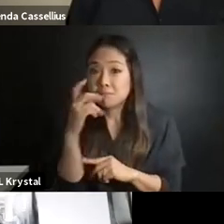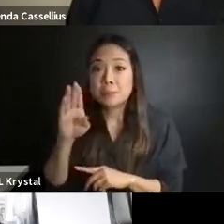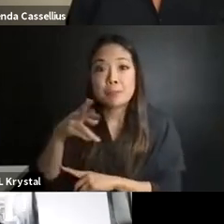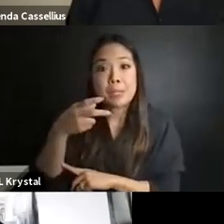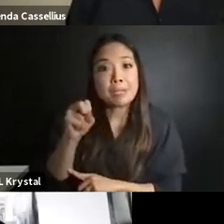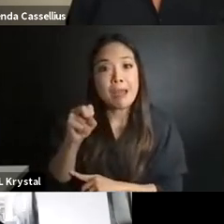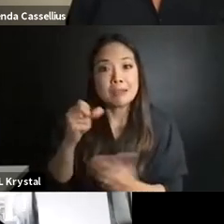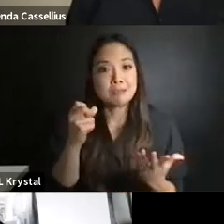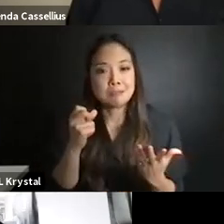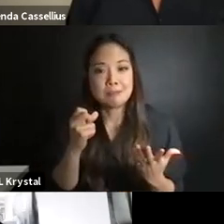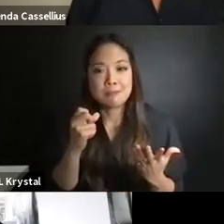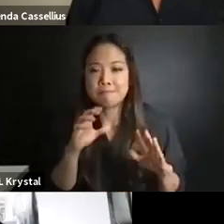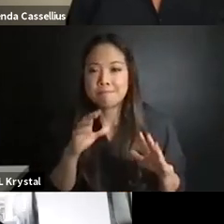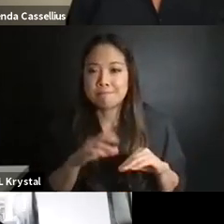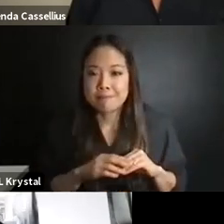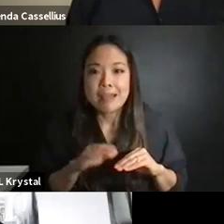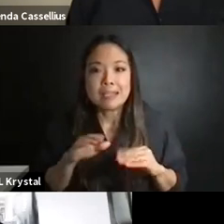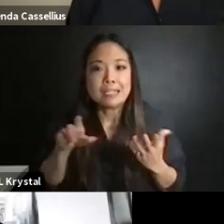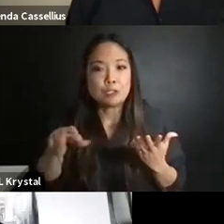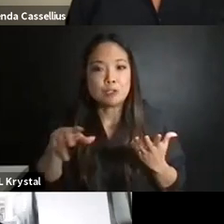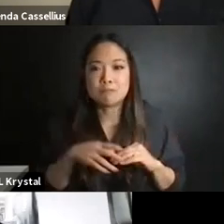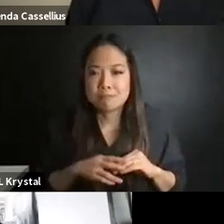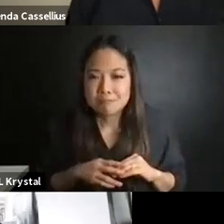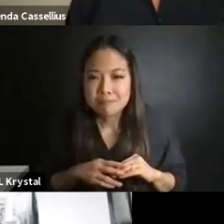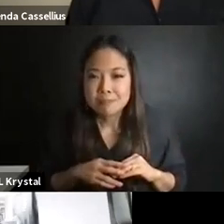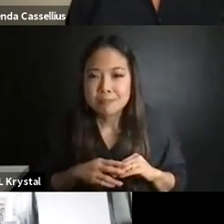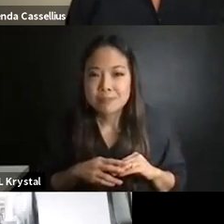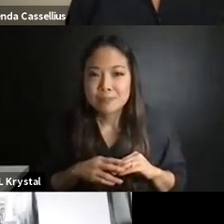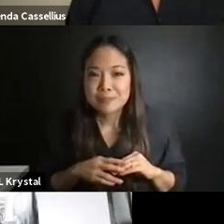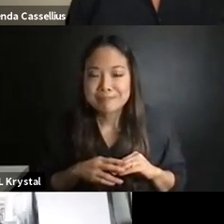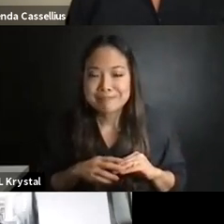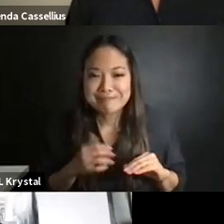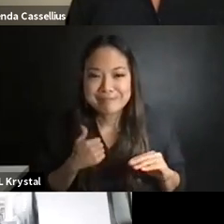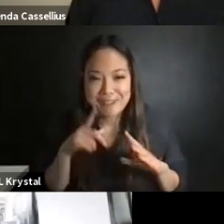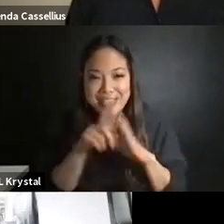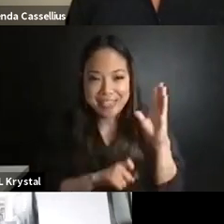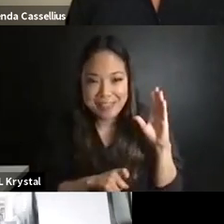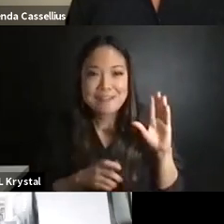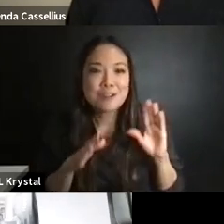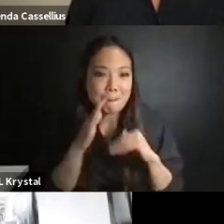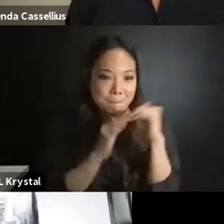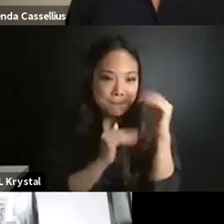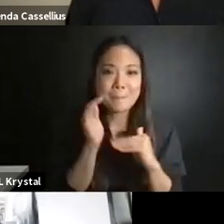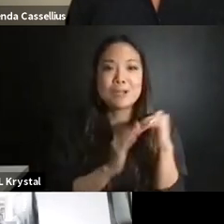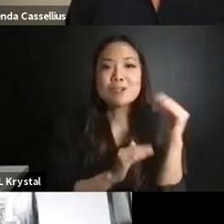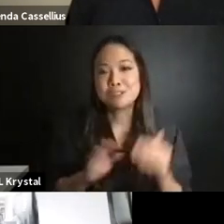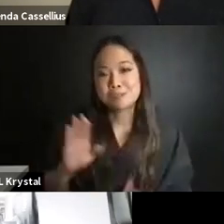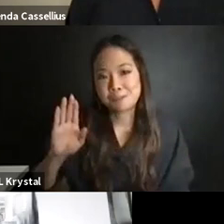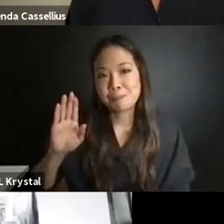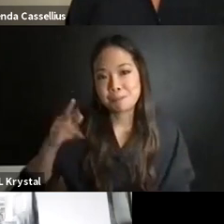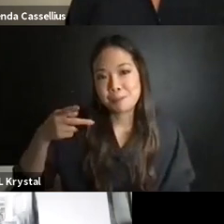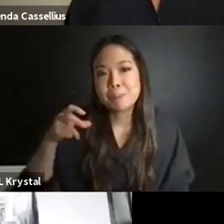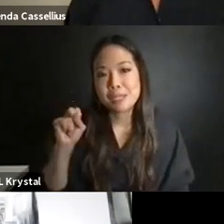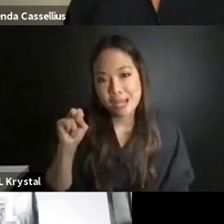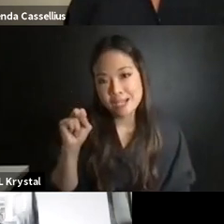transportation build bps the updated code of conduct plans for english learners students with disabilities and